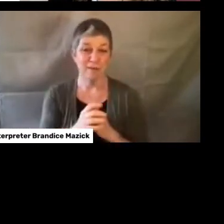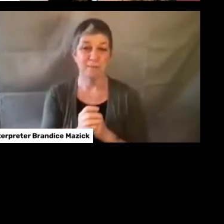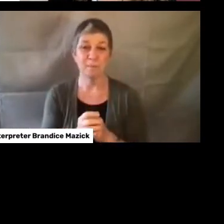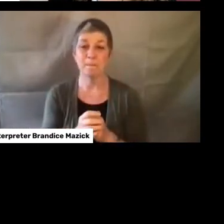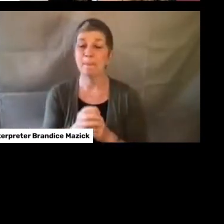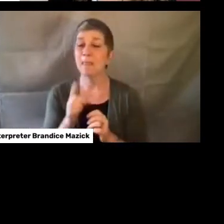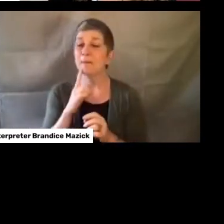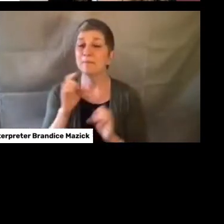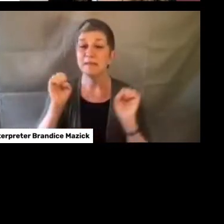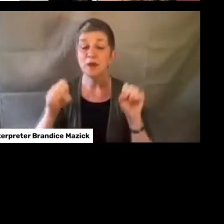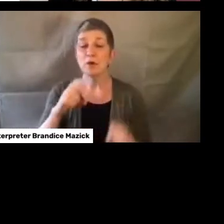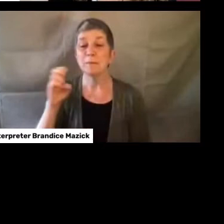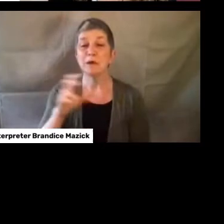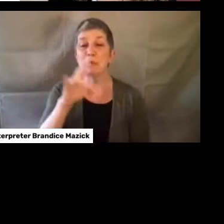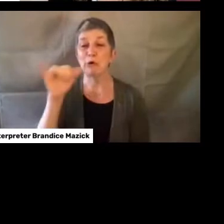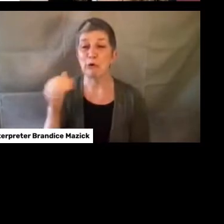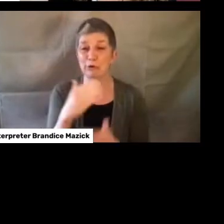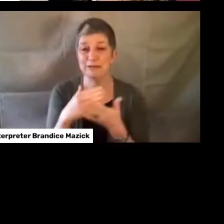early stage trials.